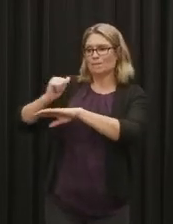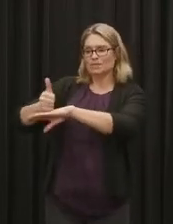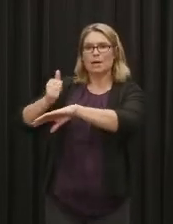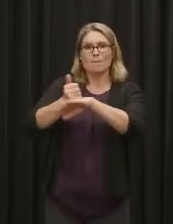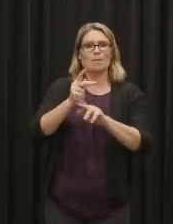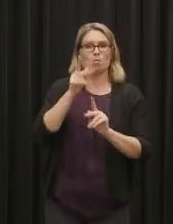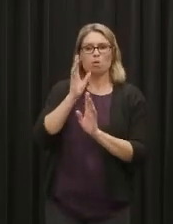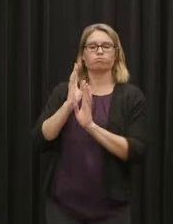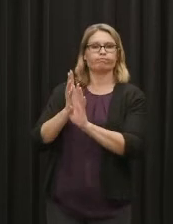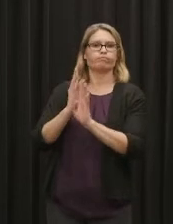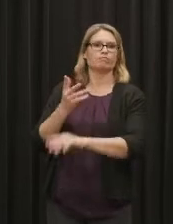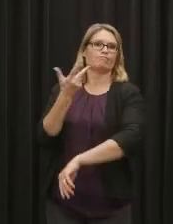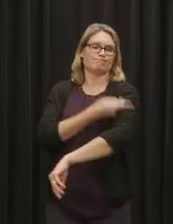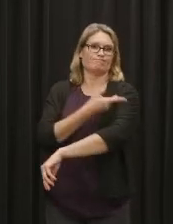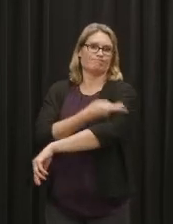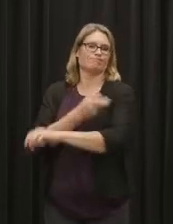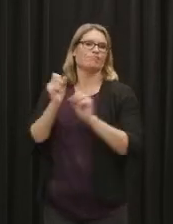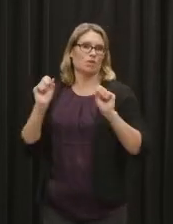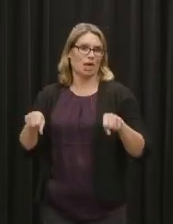them.